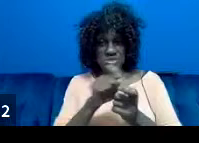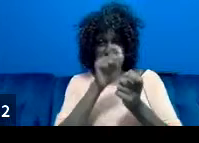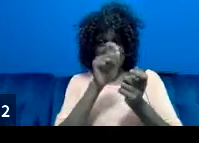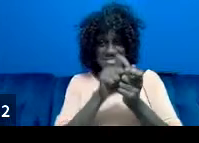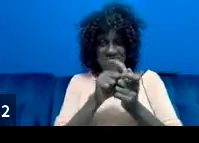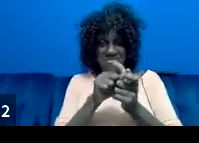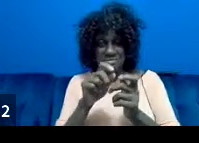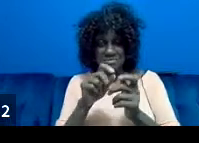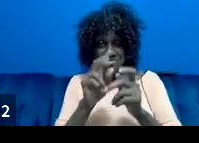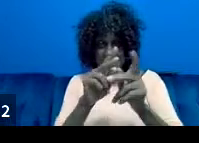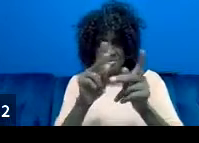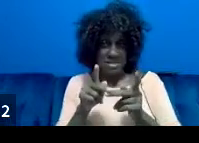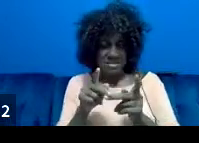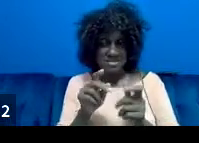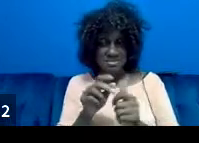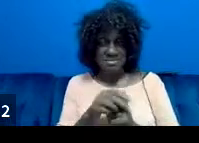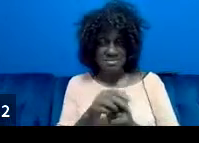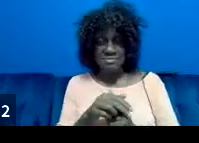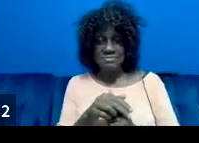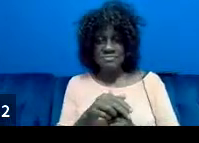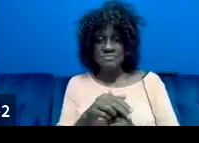types.